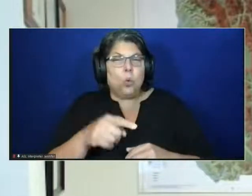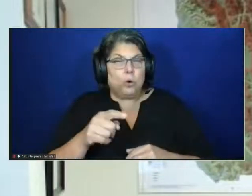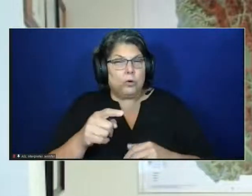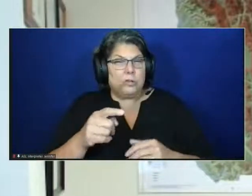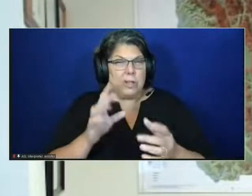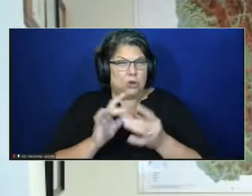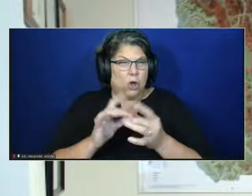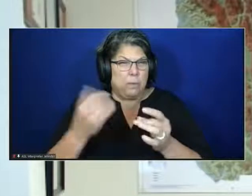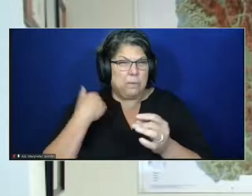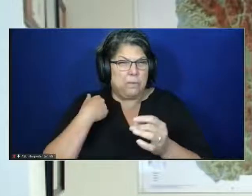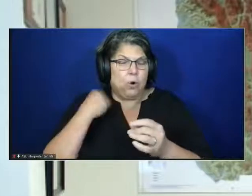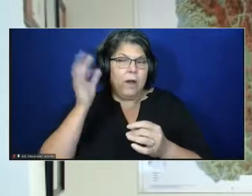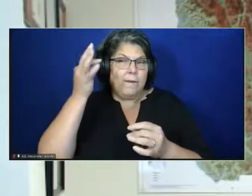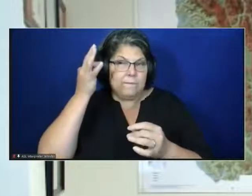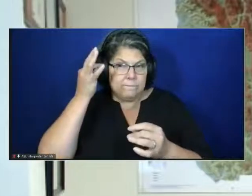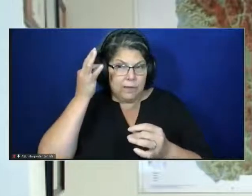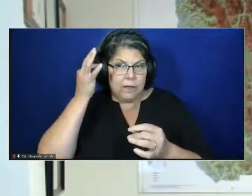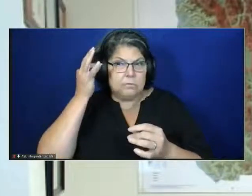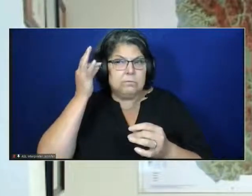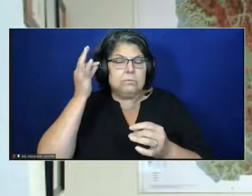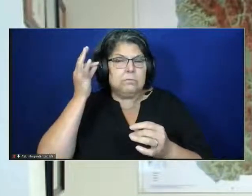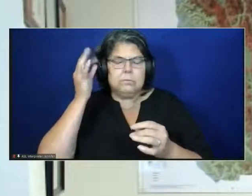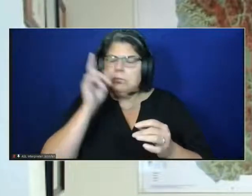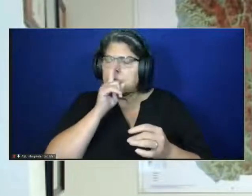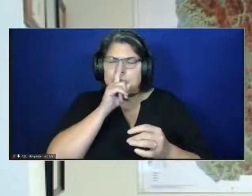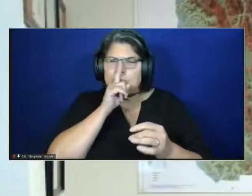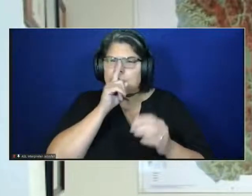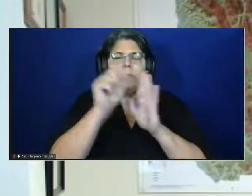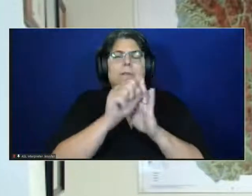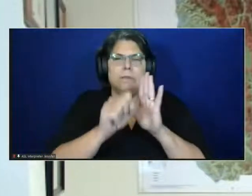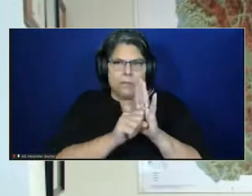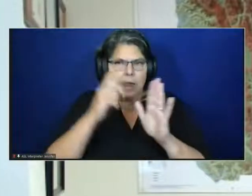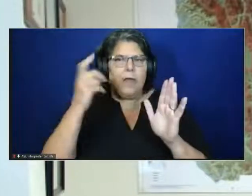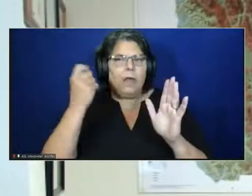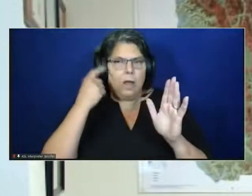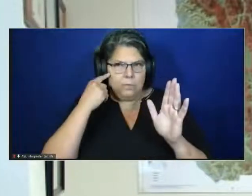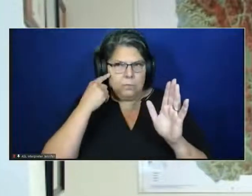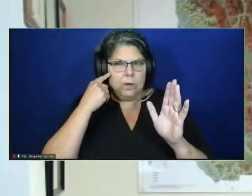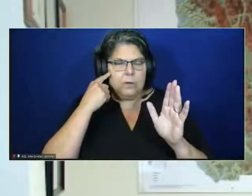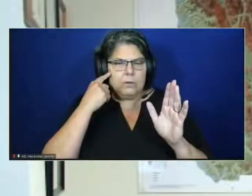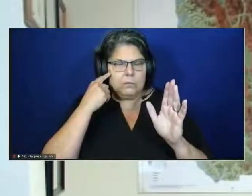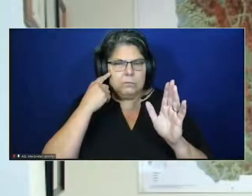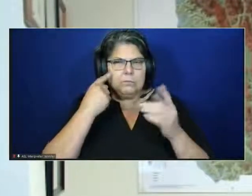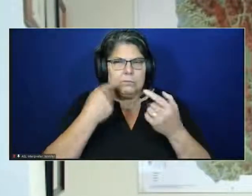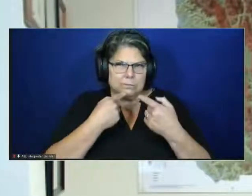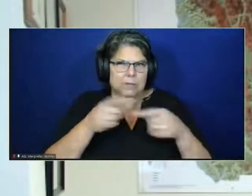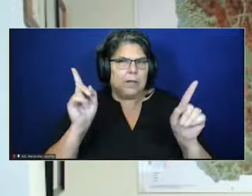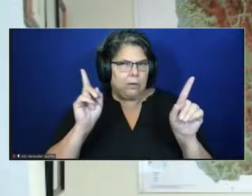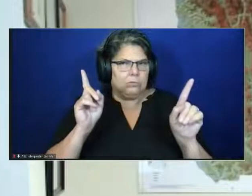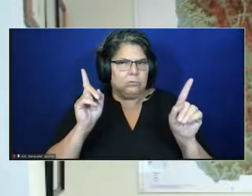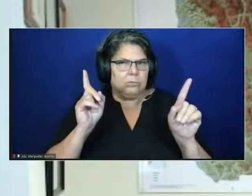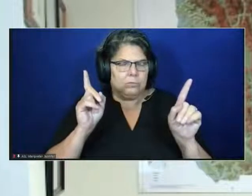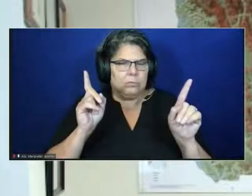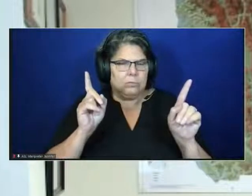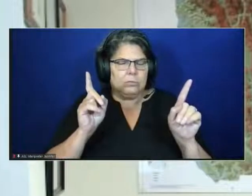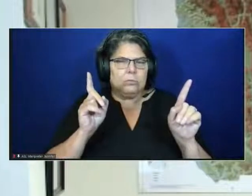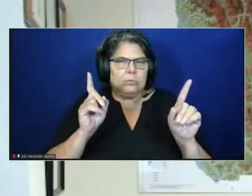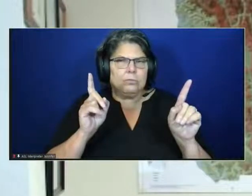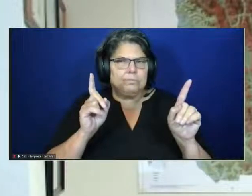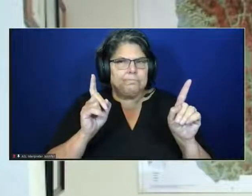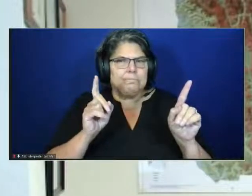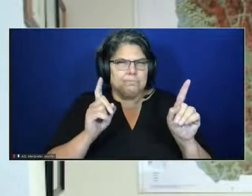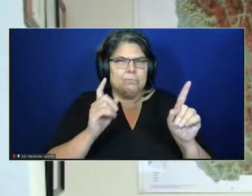the federal government came across the state government came across with this past week, is that it will be more of a